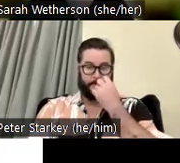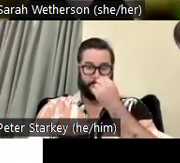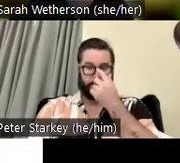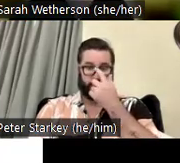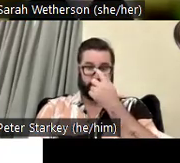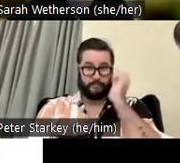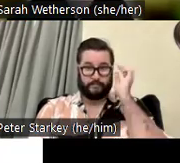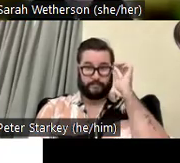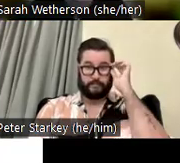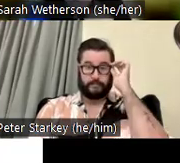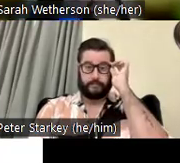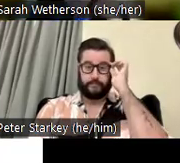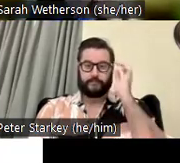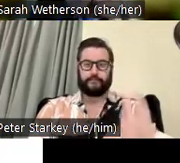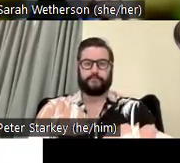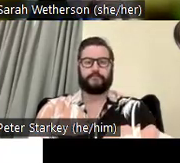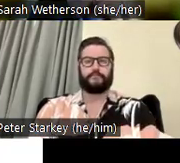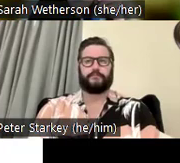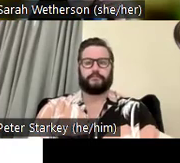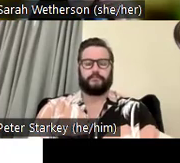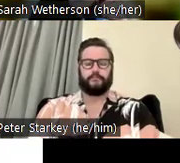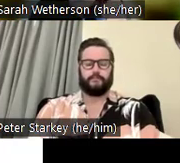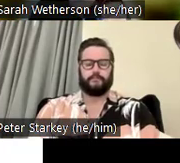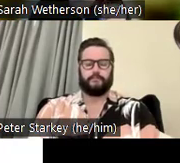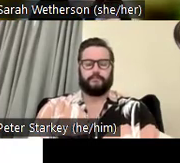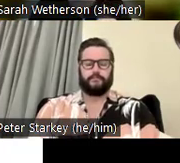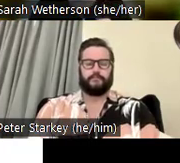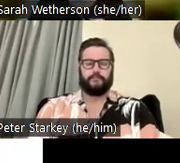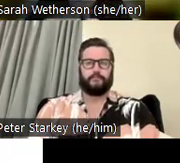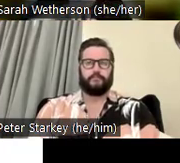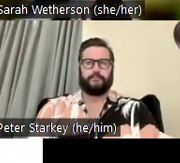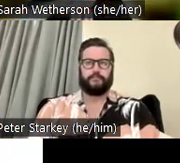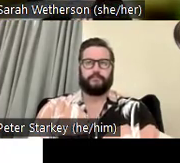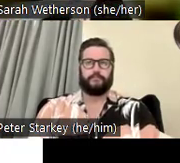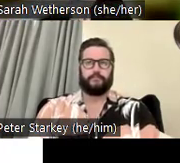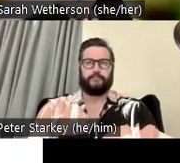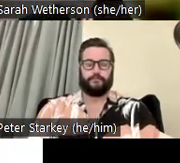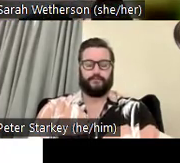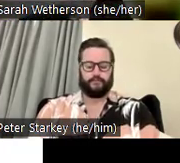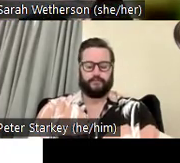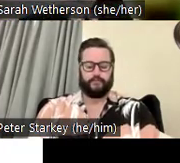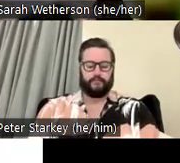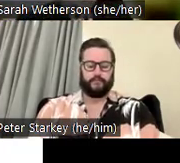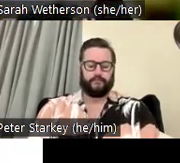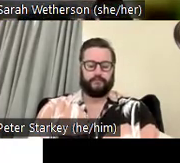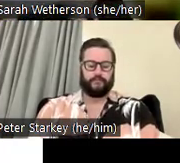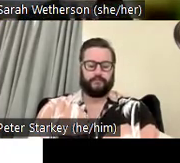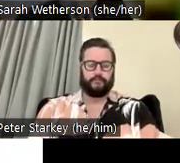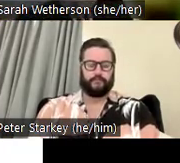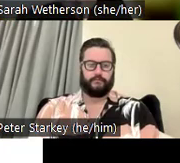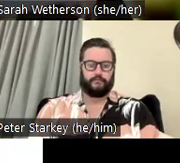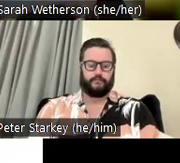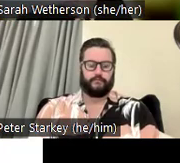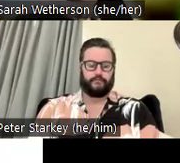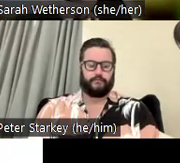the Senior Director of Oral Health Services and Community Engagement with All Care, CCO, and we serve Jackson,